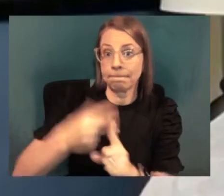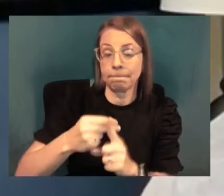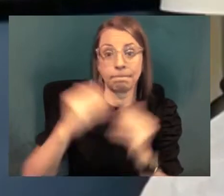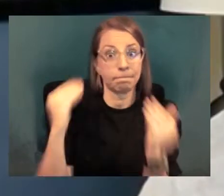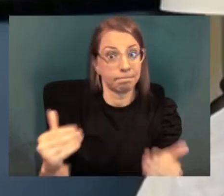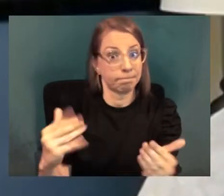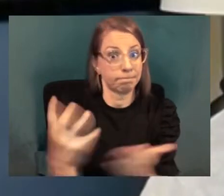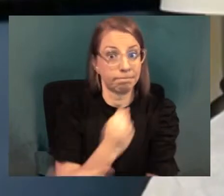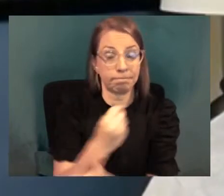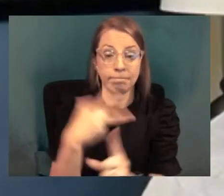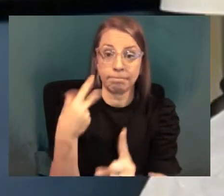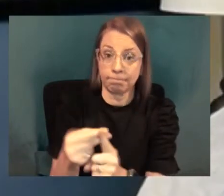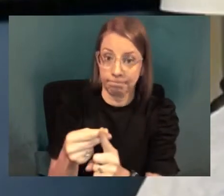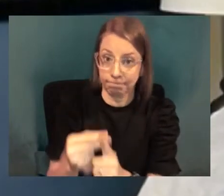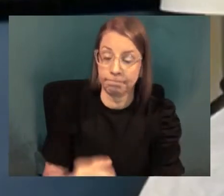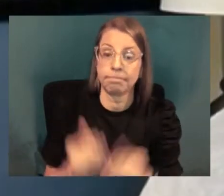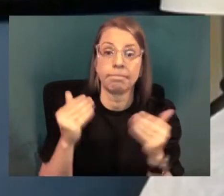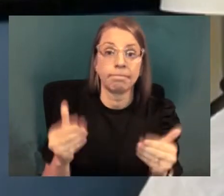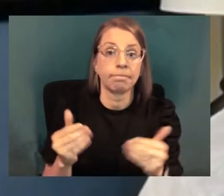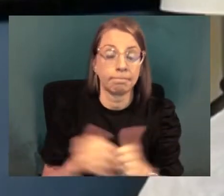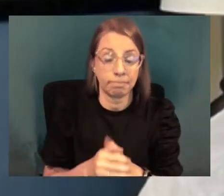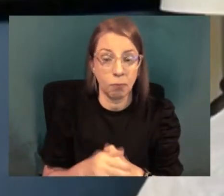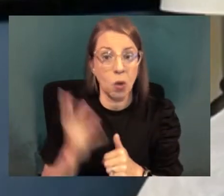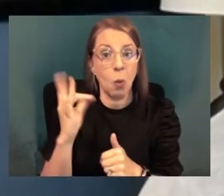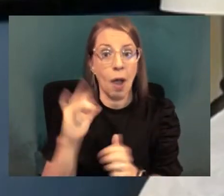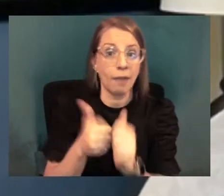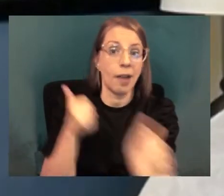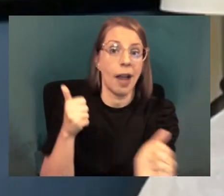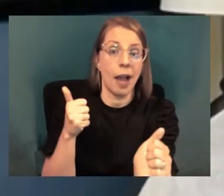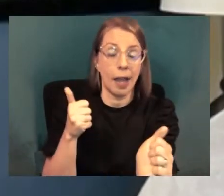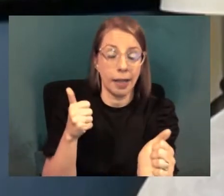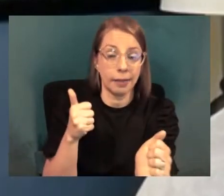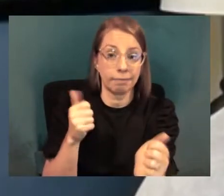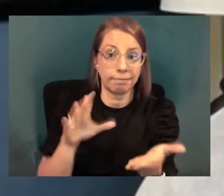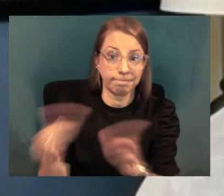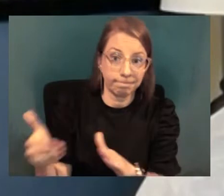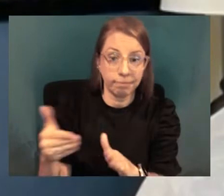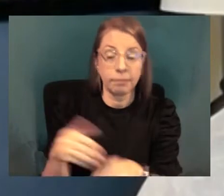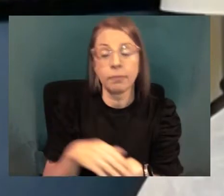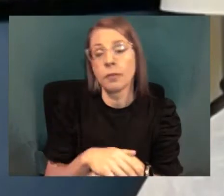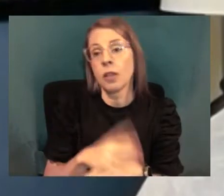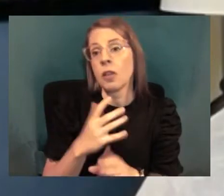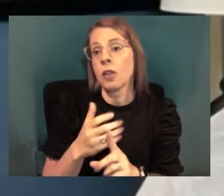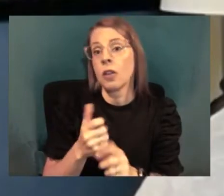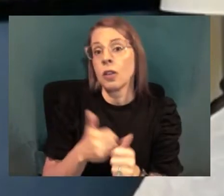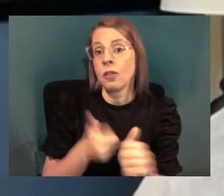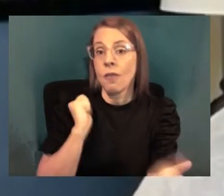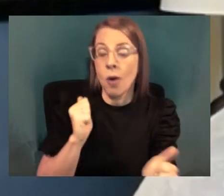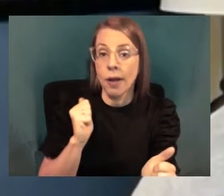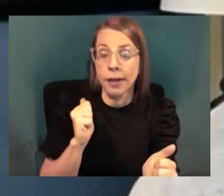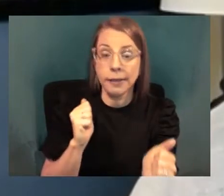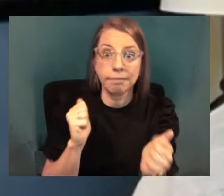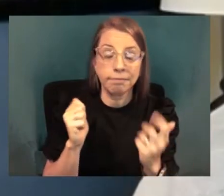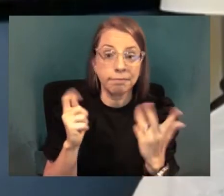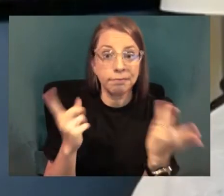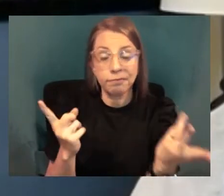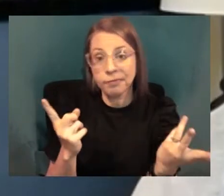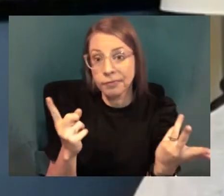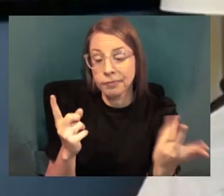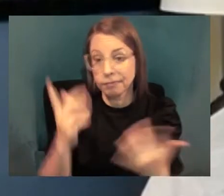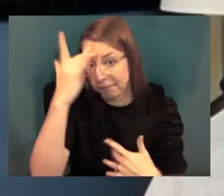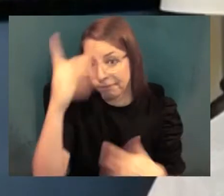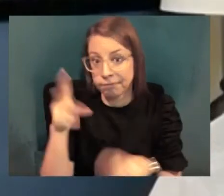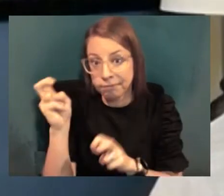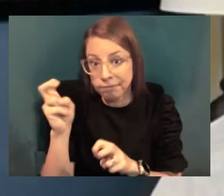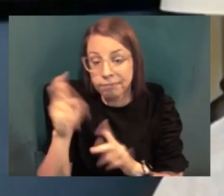strongly recommend that they get it to avoid morbidity, to avoid illness, to avoid missed days of work, all of that. And again,